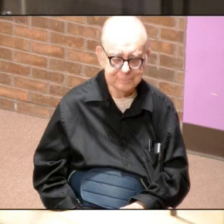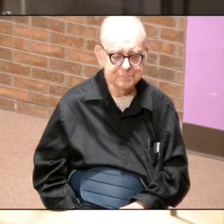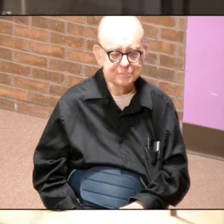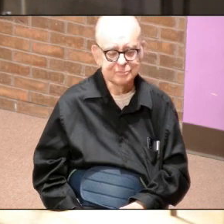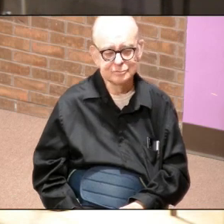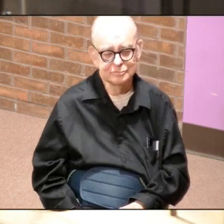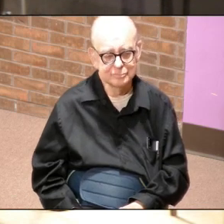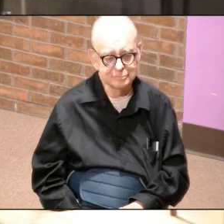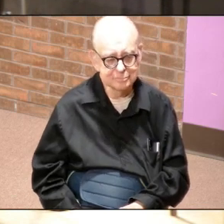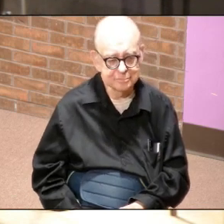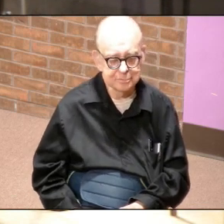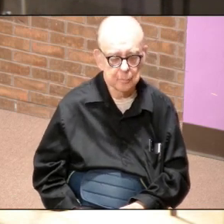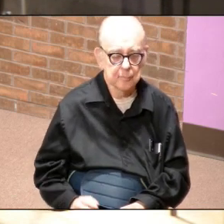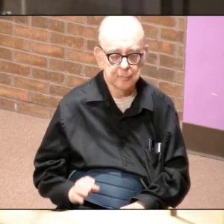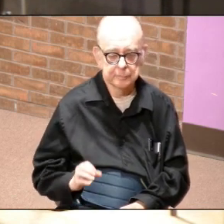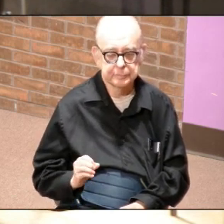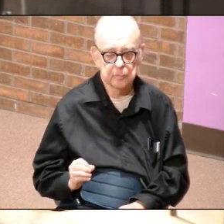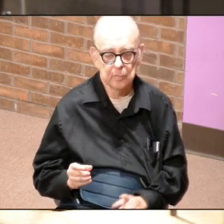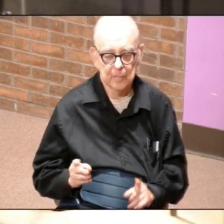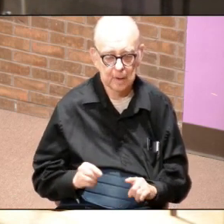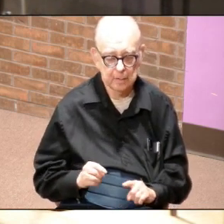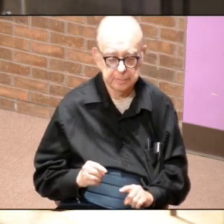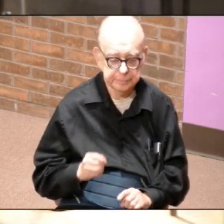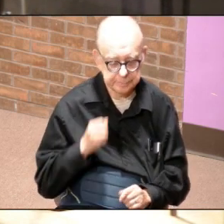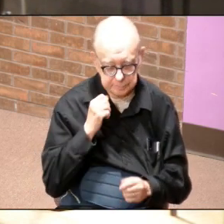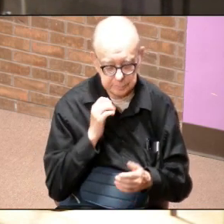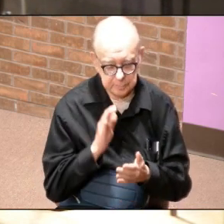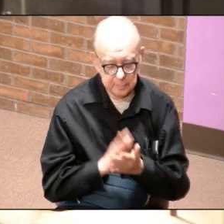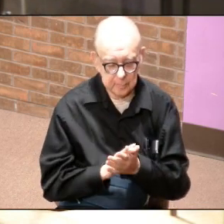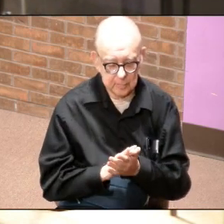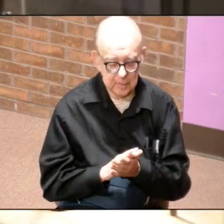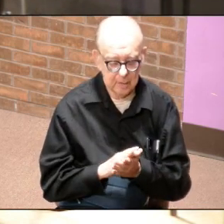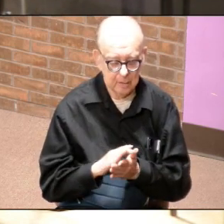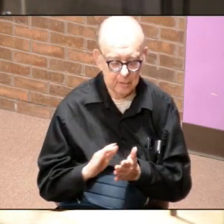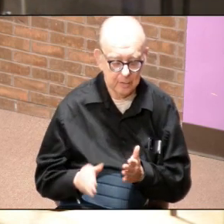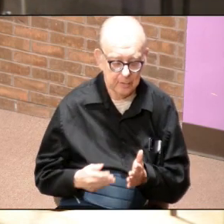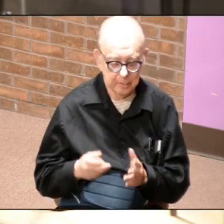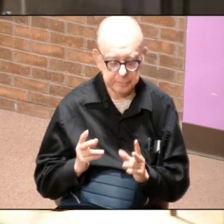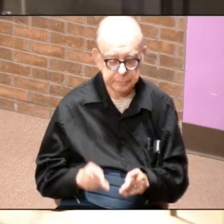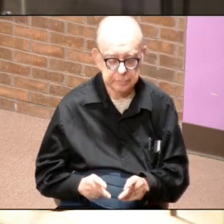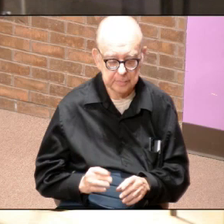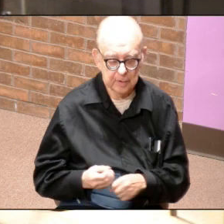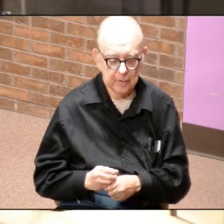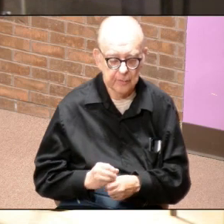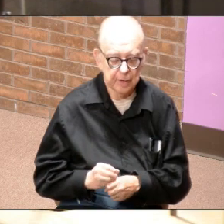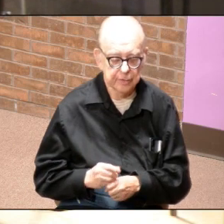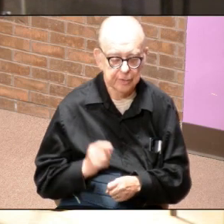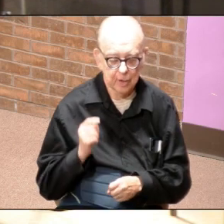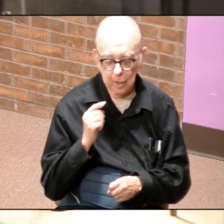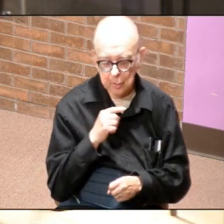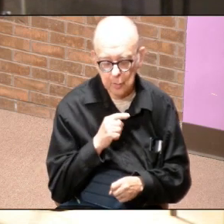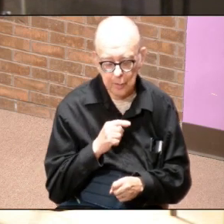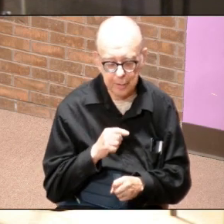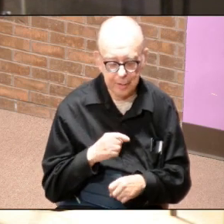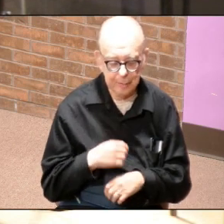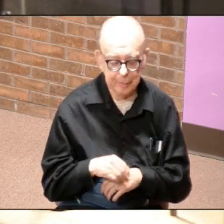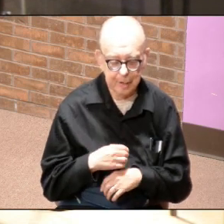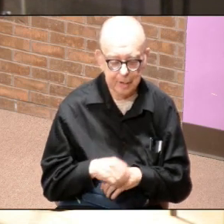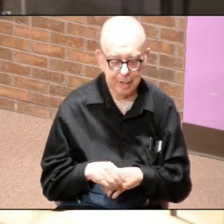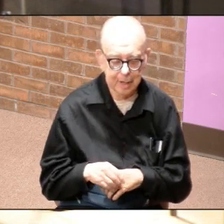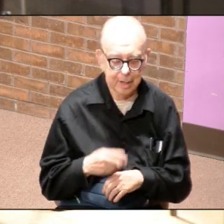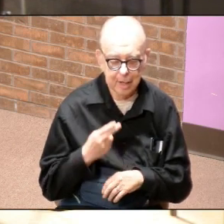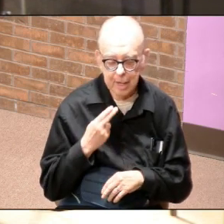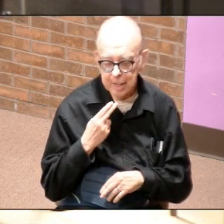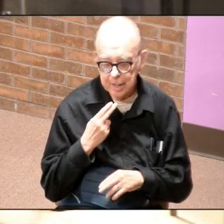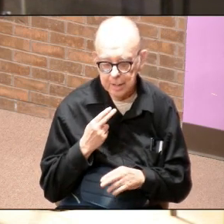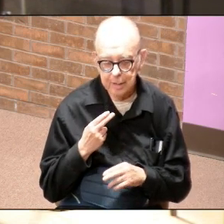Yeah. So if my wife would like you to invite, anytime you fix cornbread and soup beans, invite her to